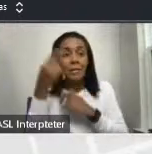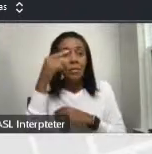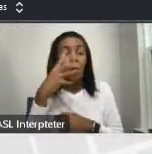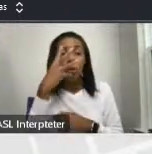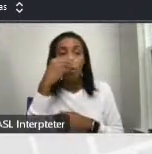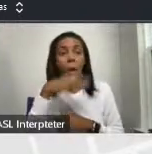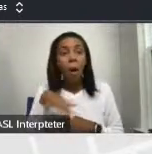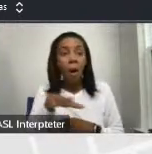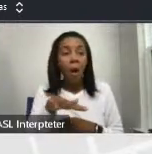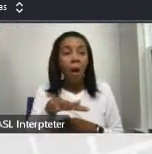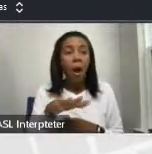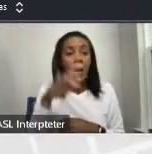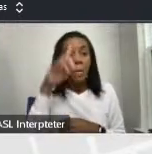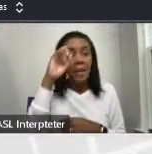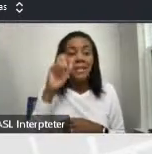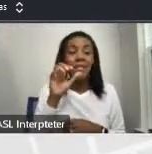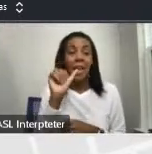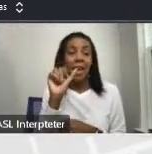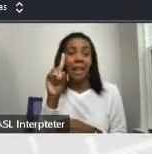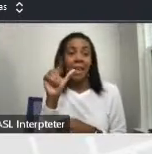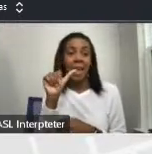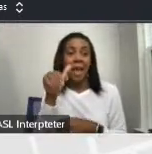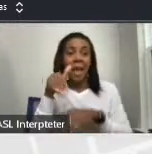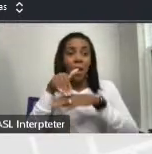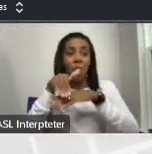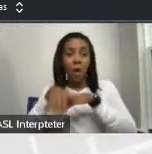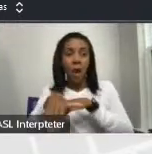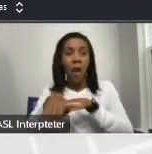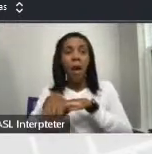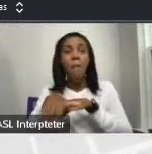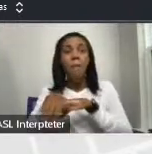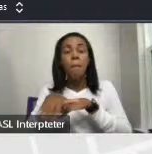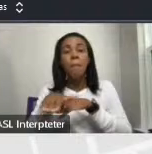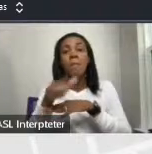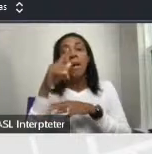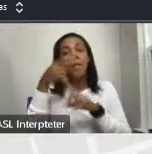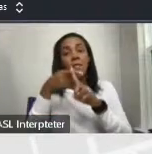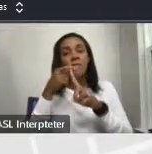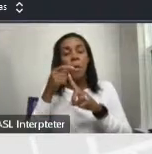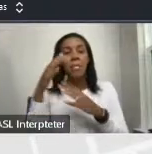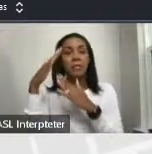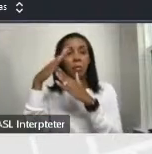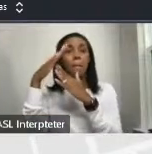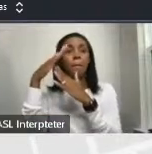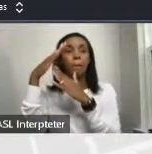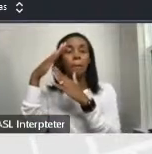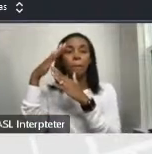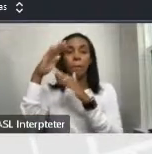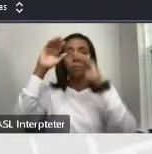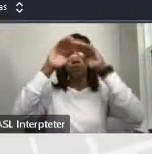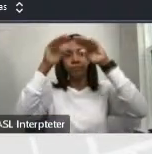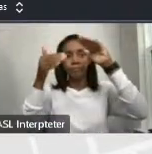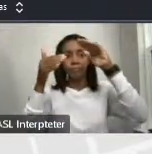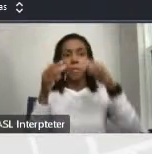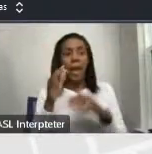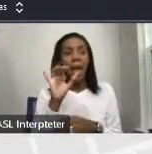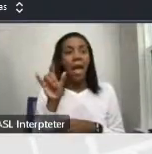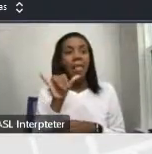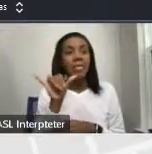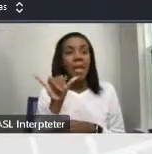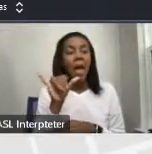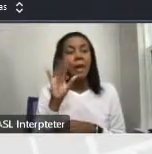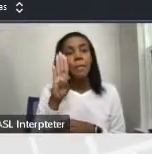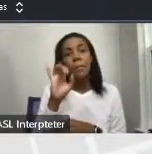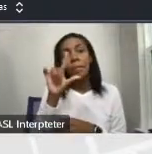of the ADA ramp going down right from the top of the bluff. And then Billy Orgel has his garage